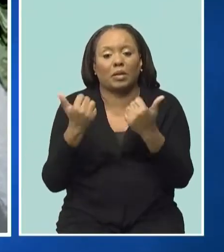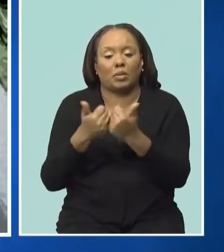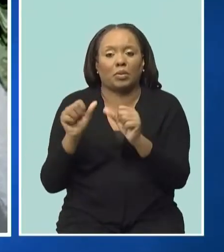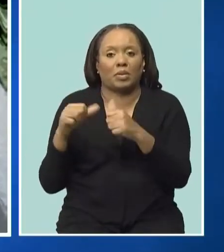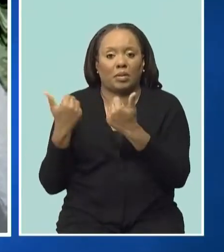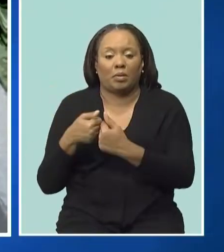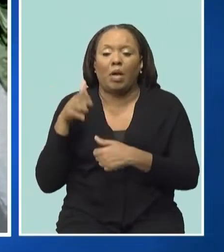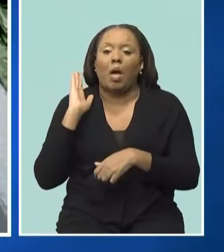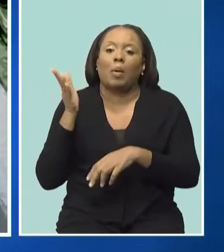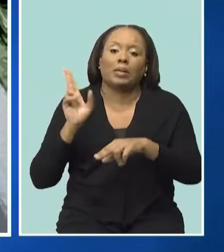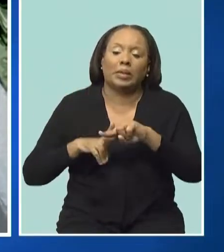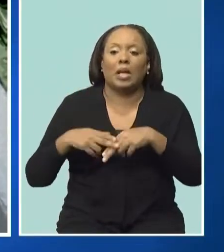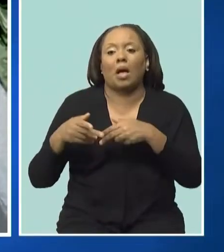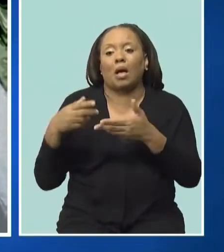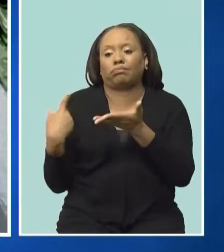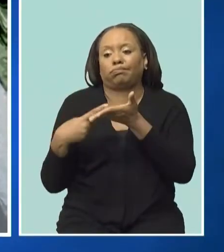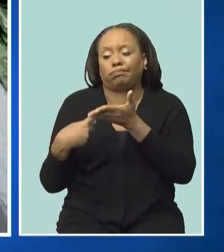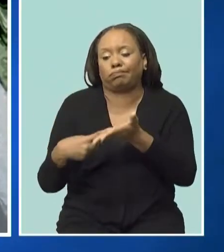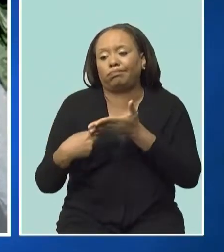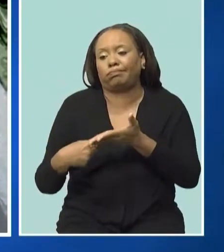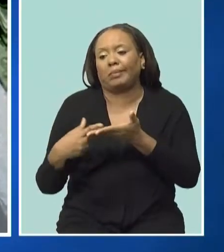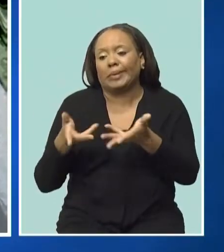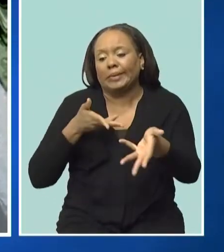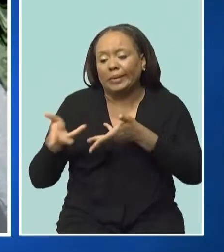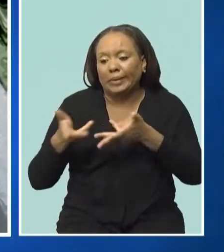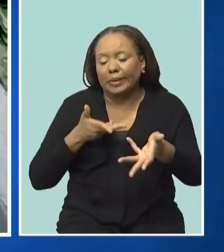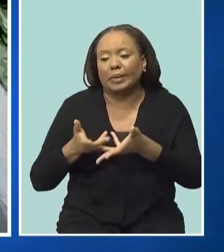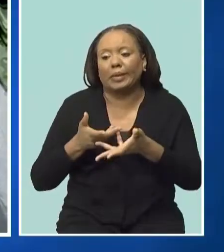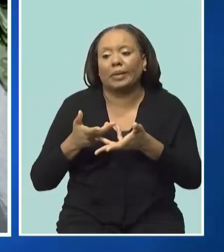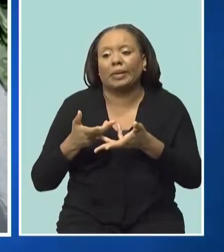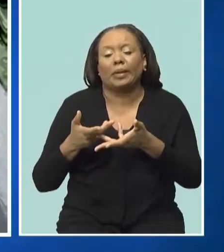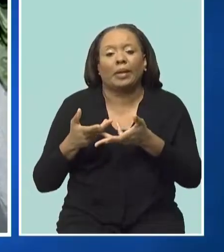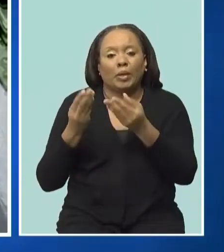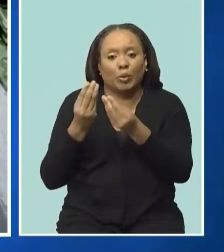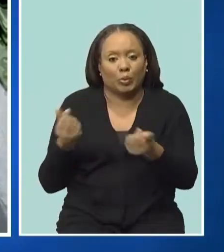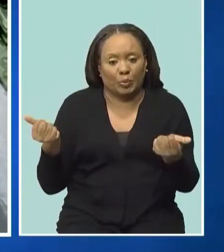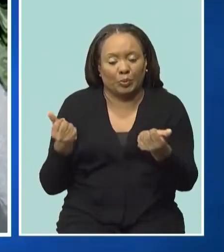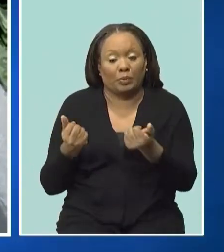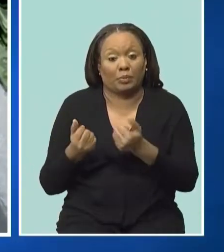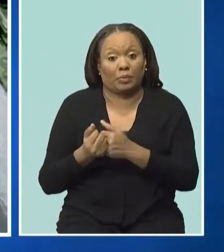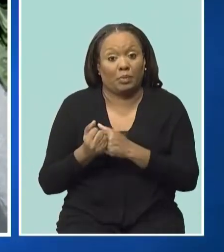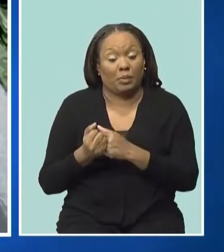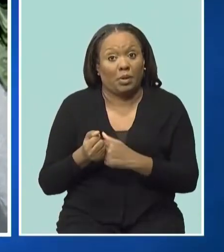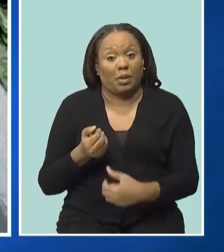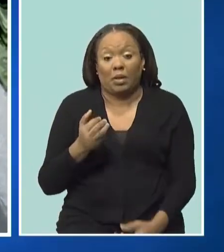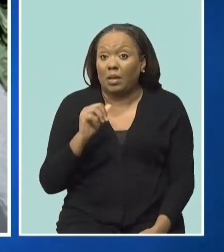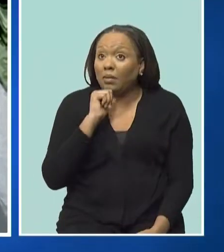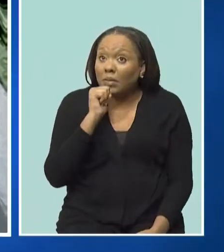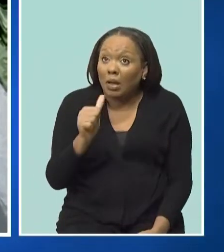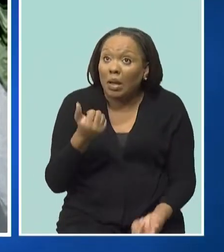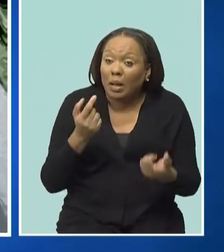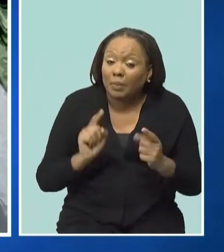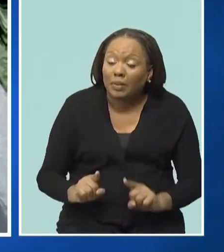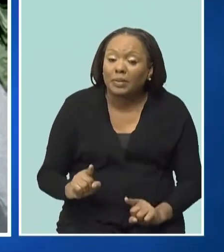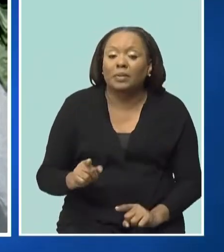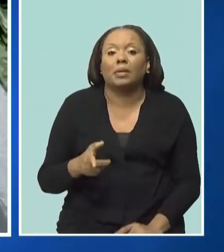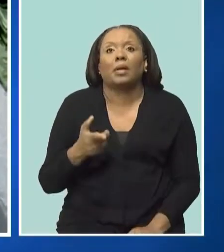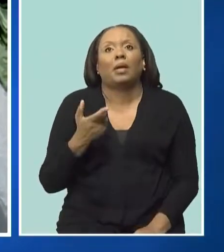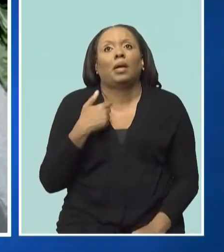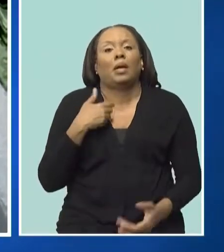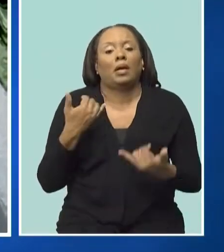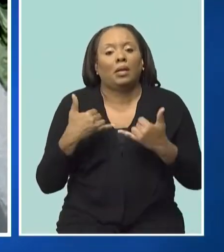we sit down and work out some amicable solution, as I said. If not, I always believe in